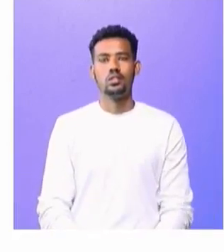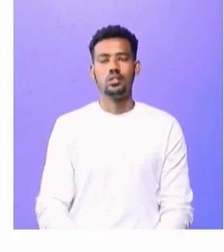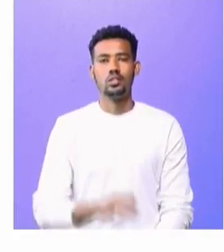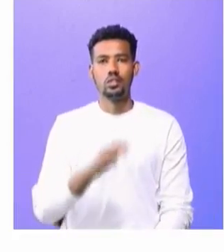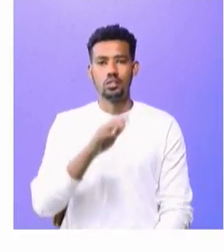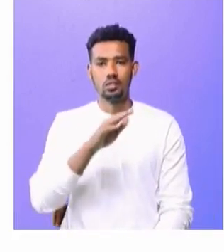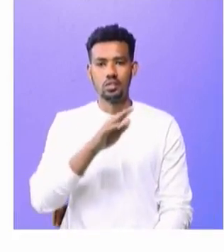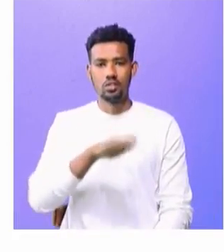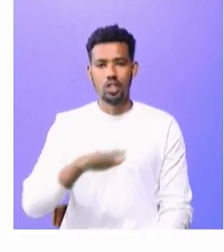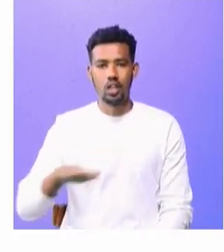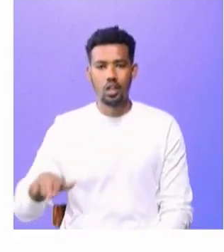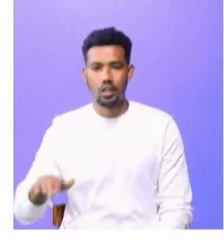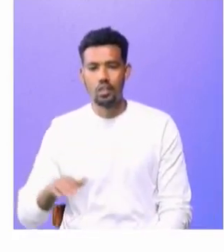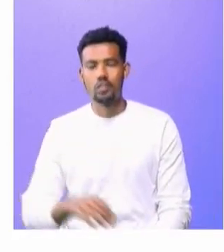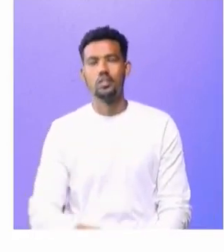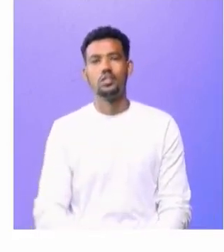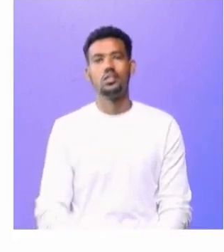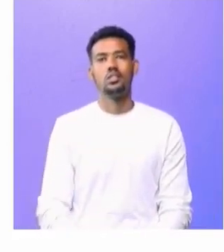children,